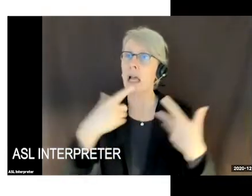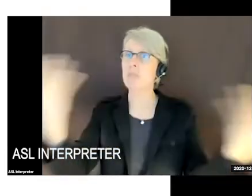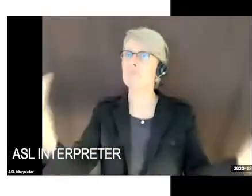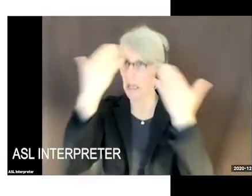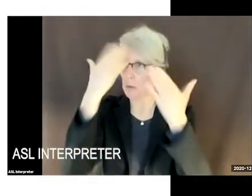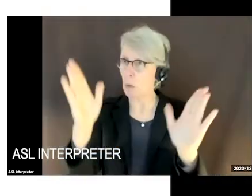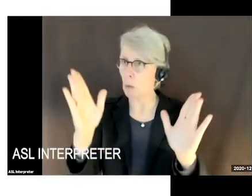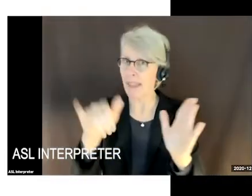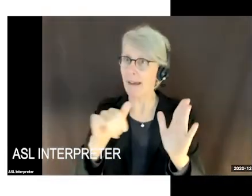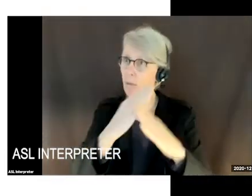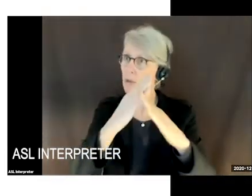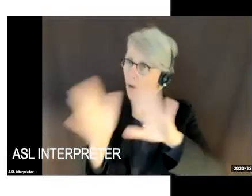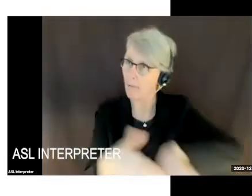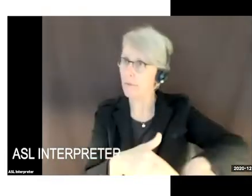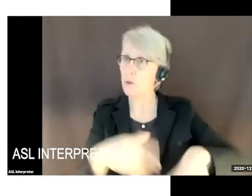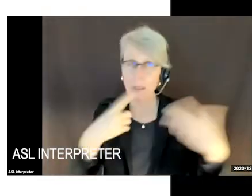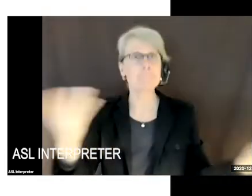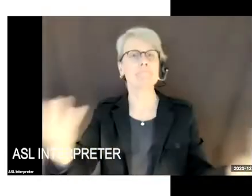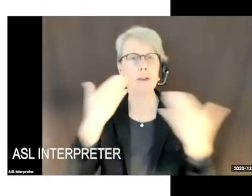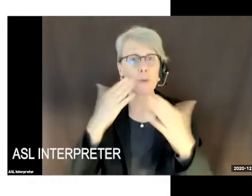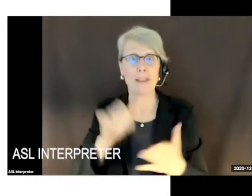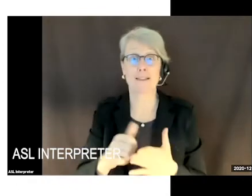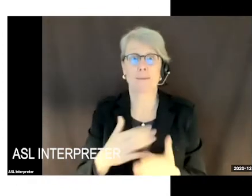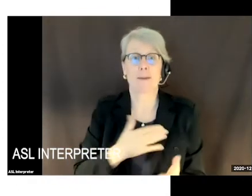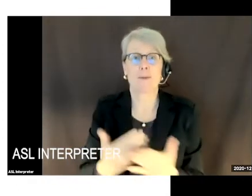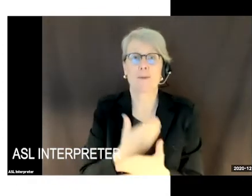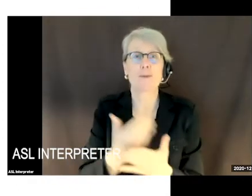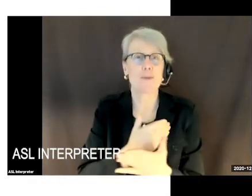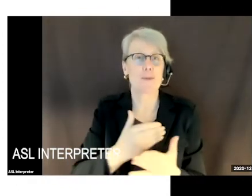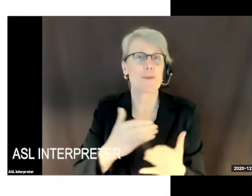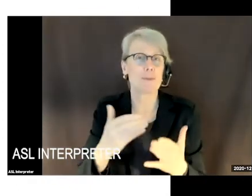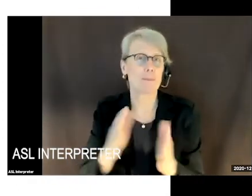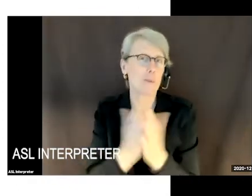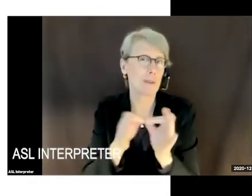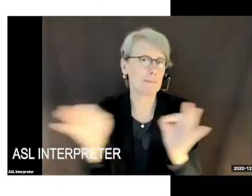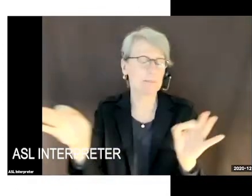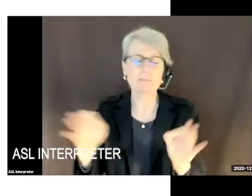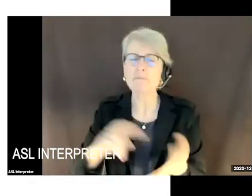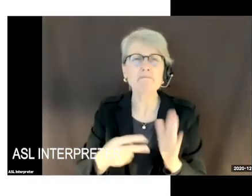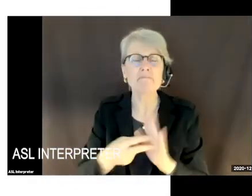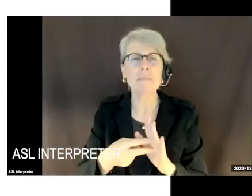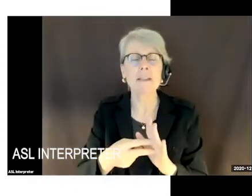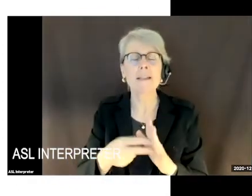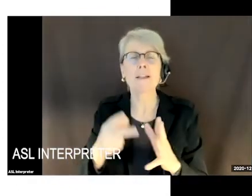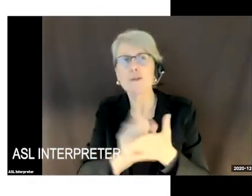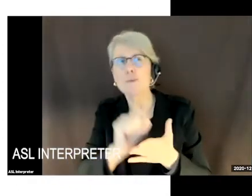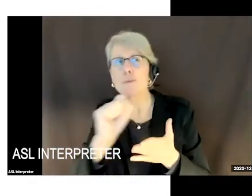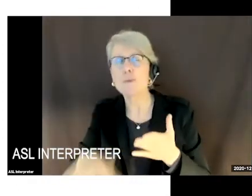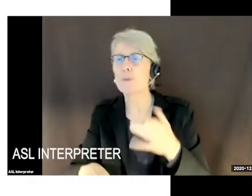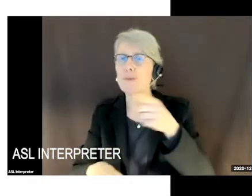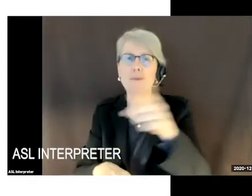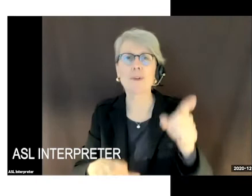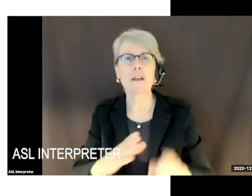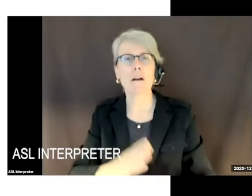I now understand what this work's about. So what I'm writing a new book about that one sentence. What does it mean to remove